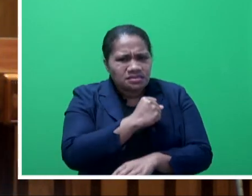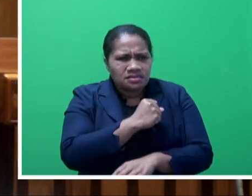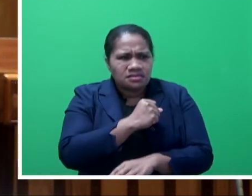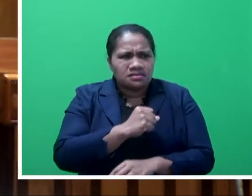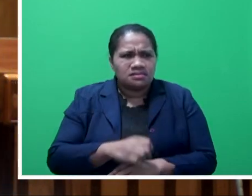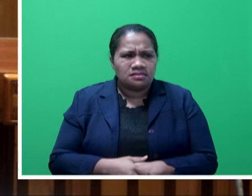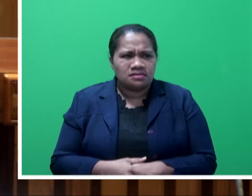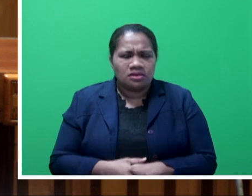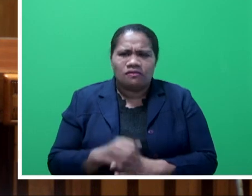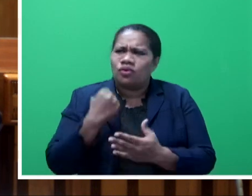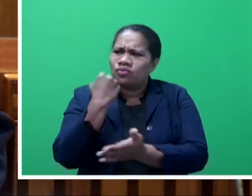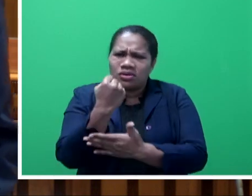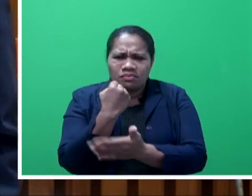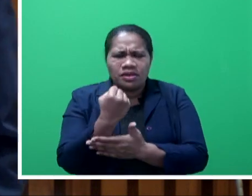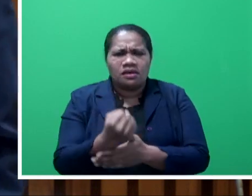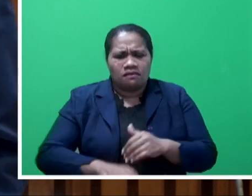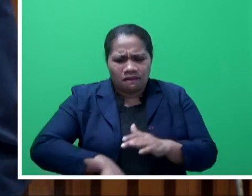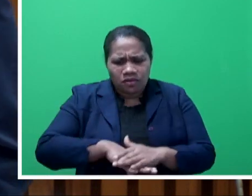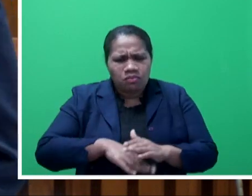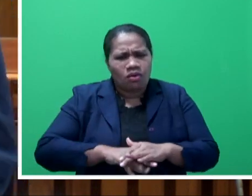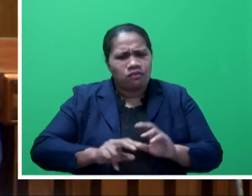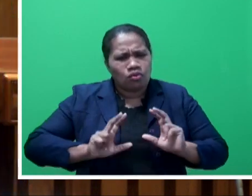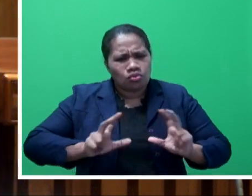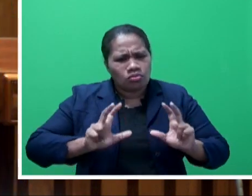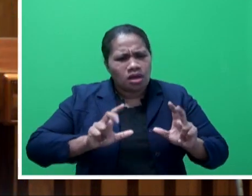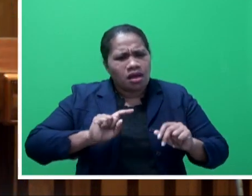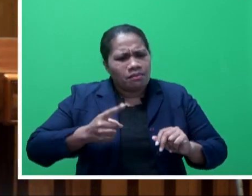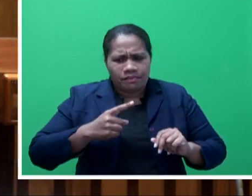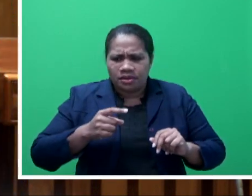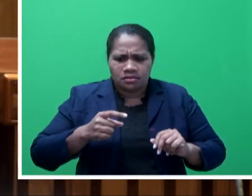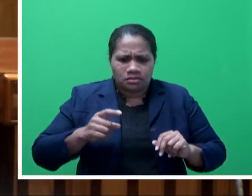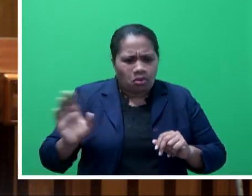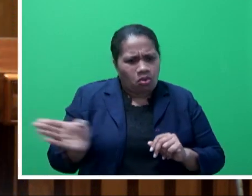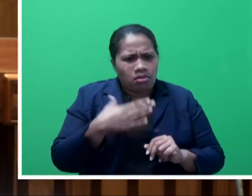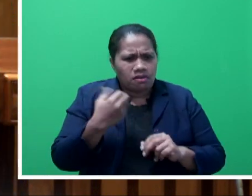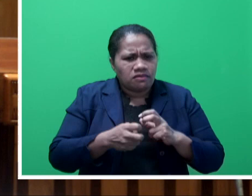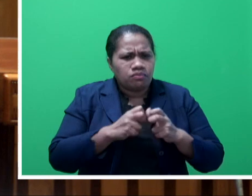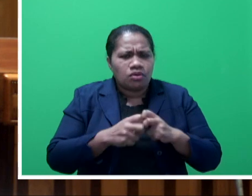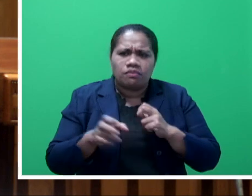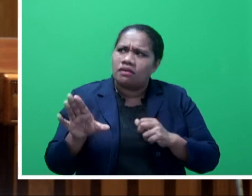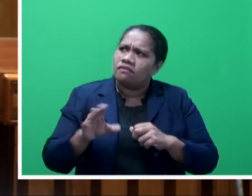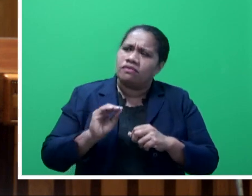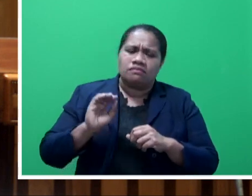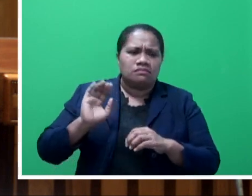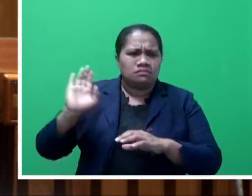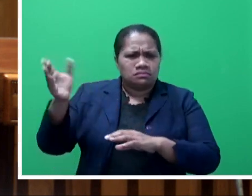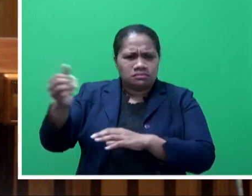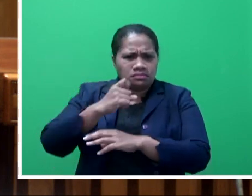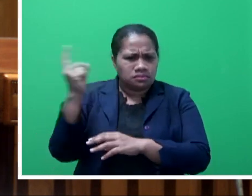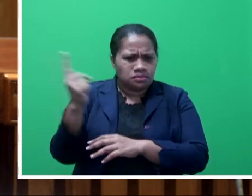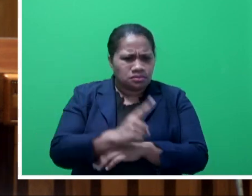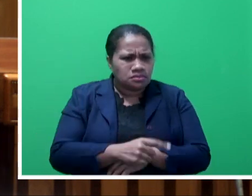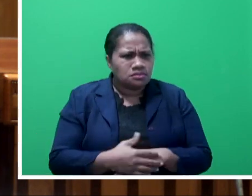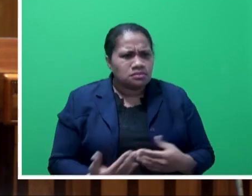rugby, for football, for netball, but suddenly everybody has a problem when there's some expatriate appointed to some organization. No problem